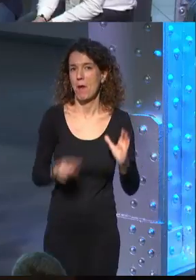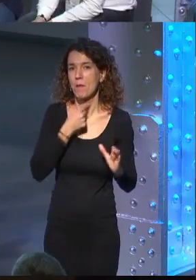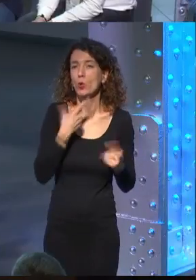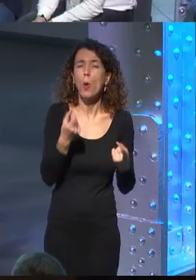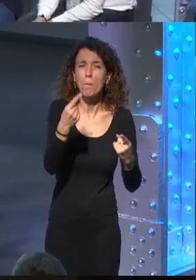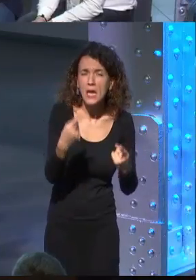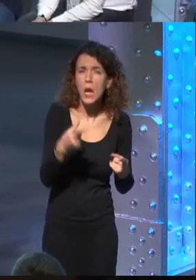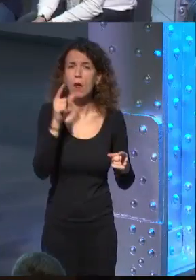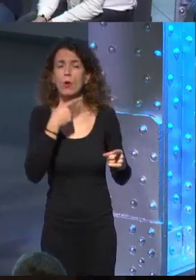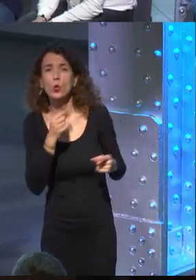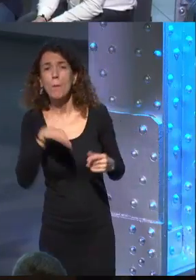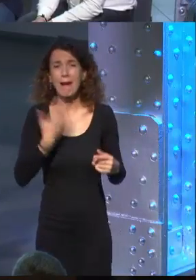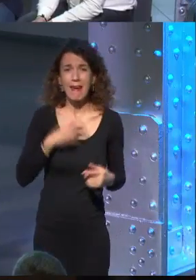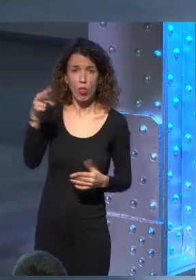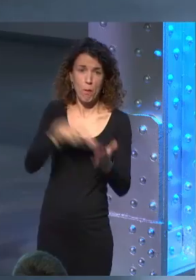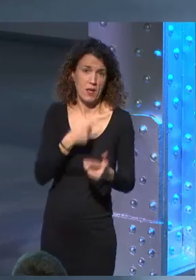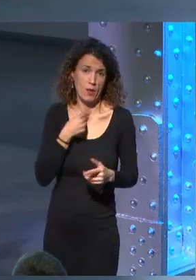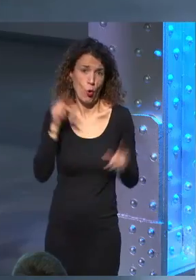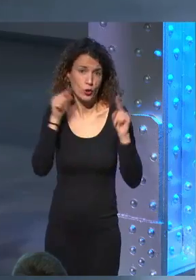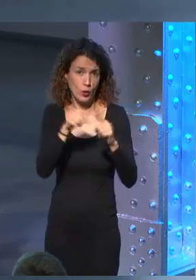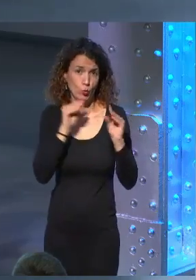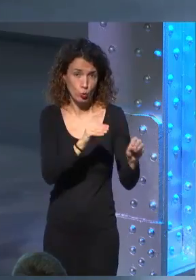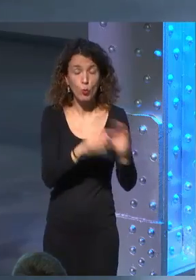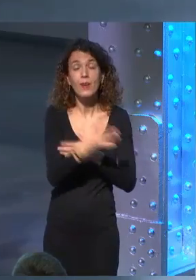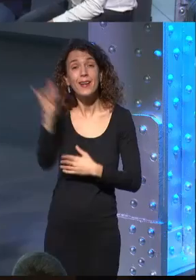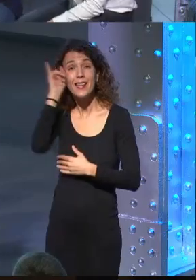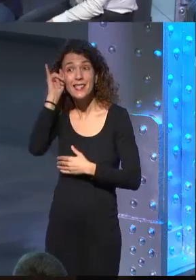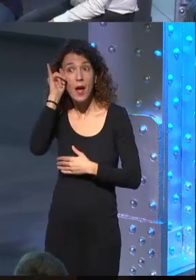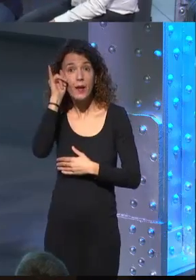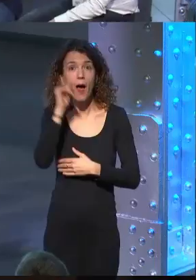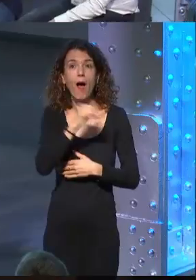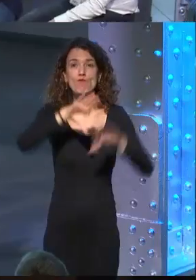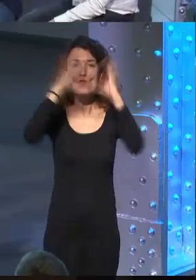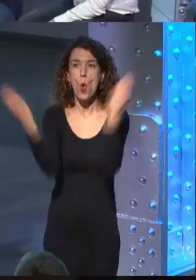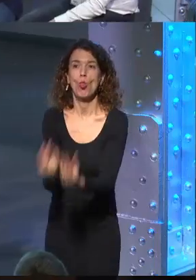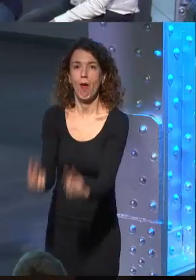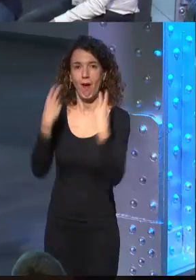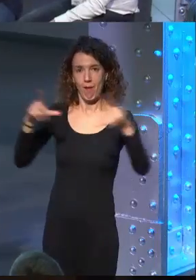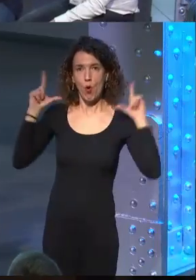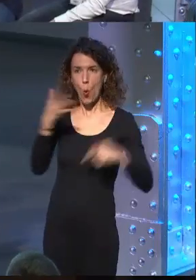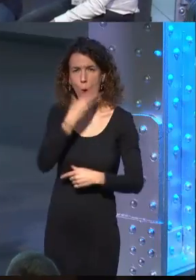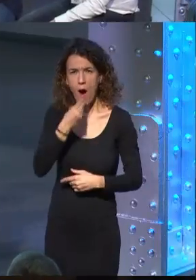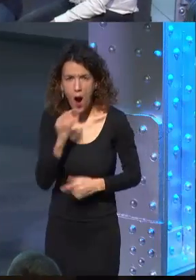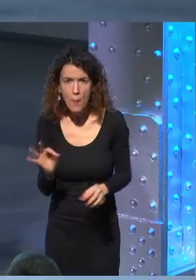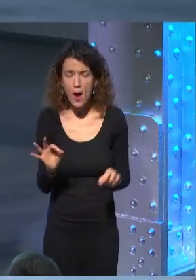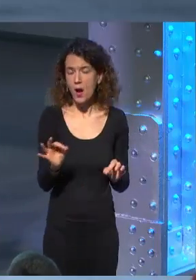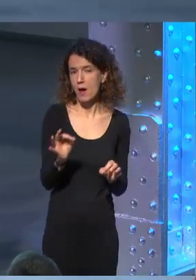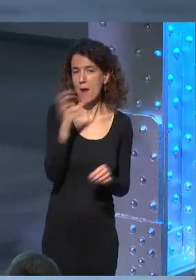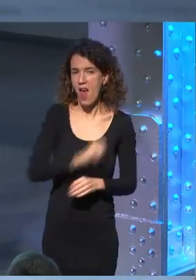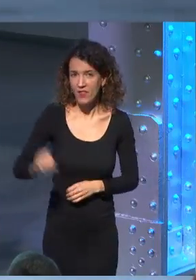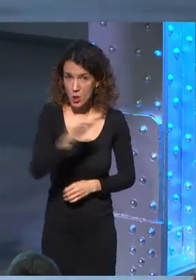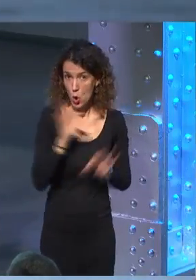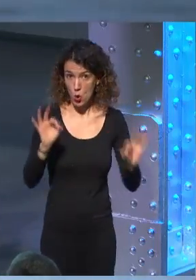them and to say that they like them. Well, I have 1,000 likes and I have 2,000 likes. No, that's the goal. That's Instagram's goal,